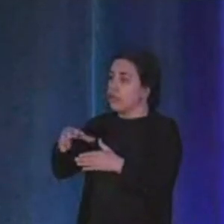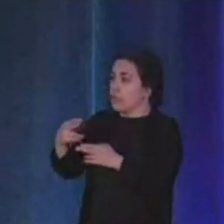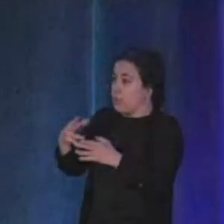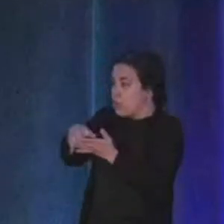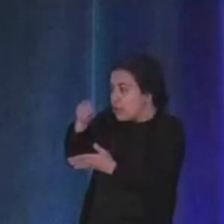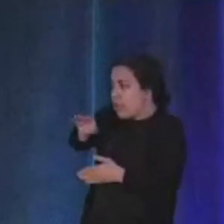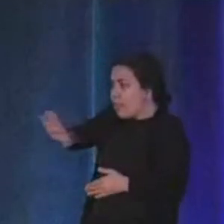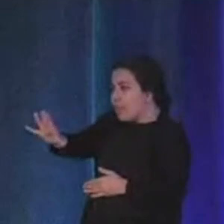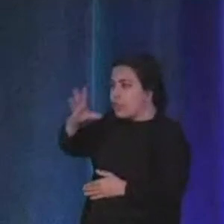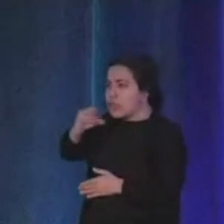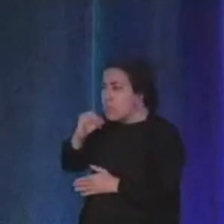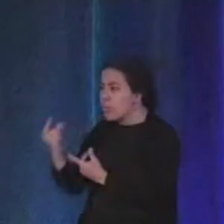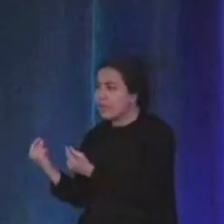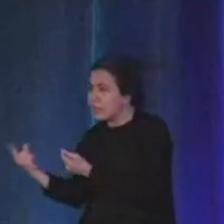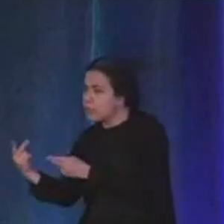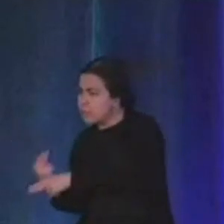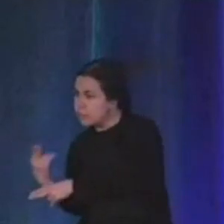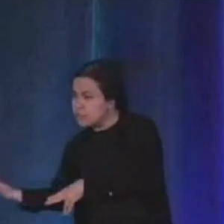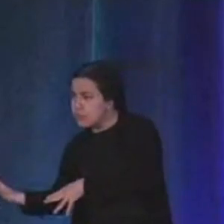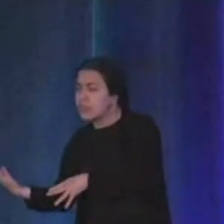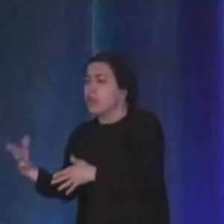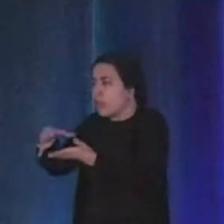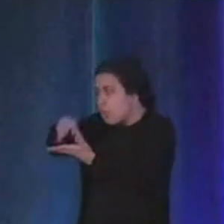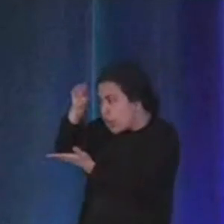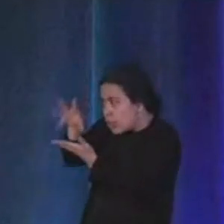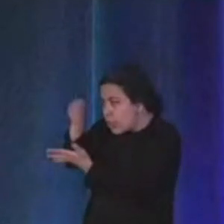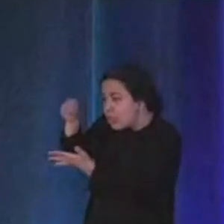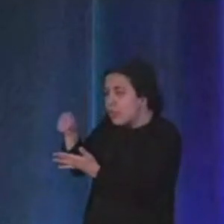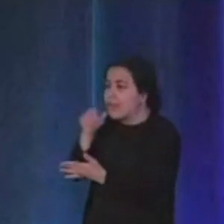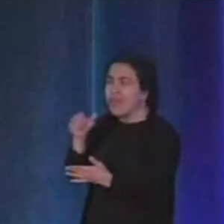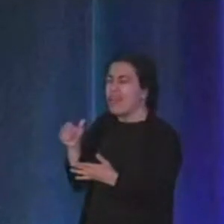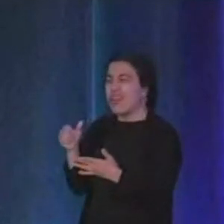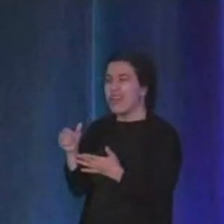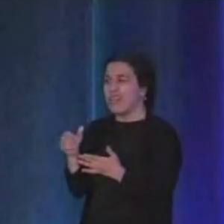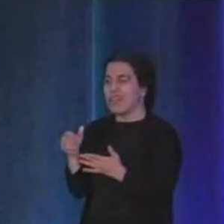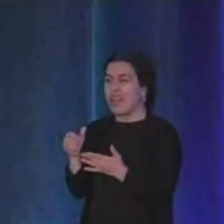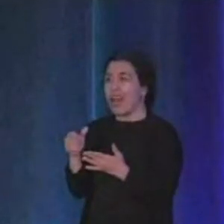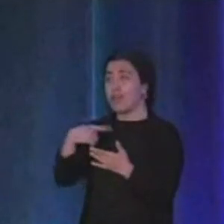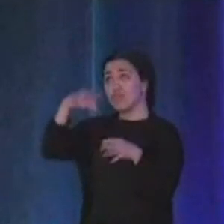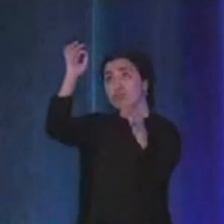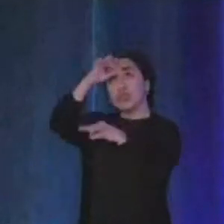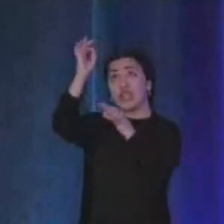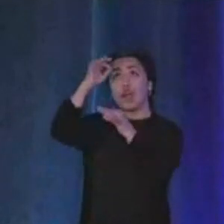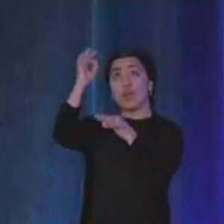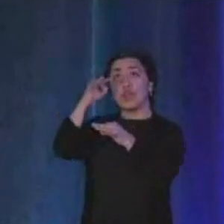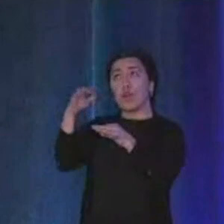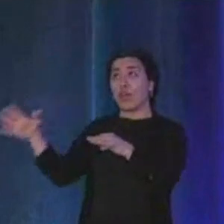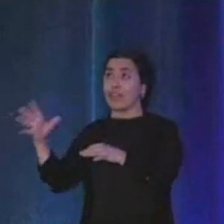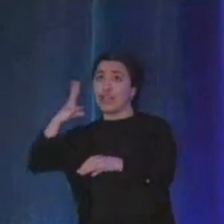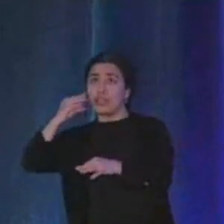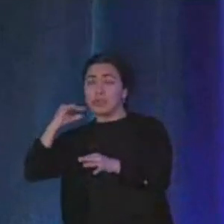cultural horizons so that we can stop causing poor user outcomes from lack of awareness.